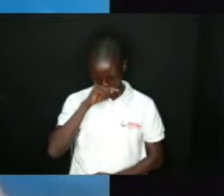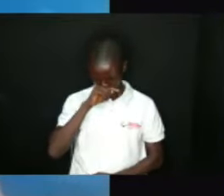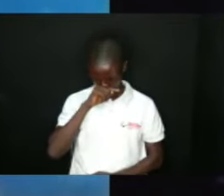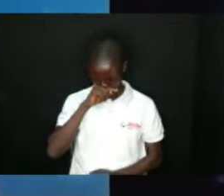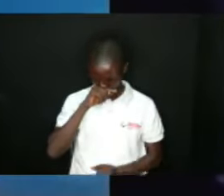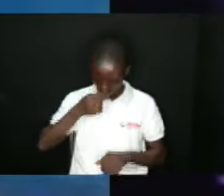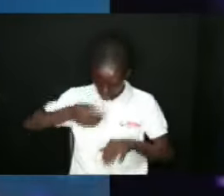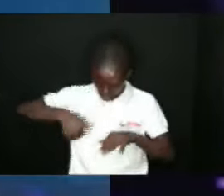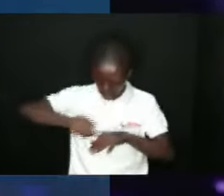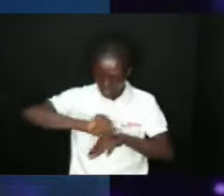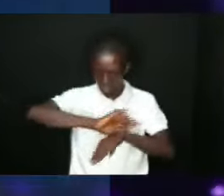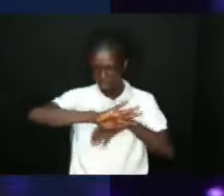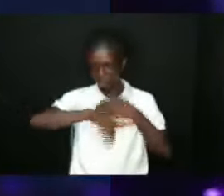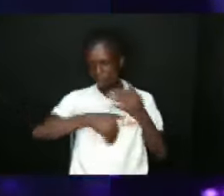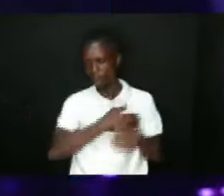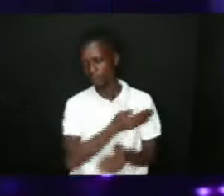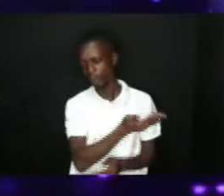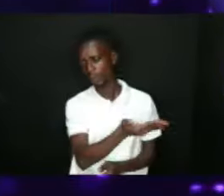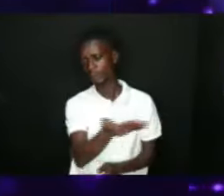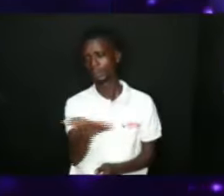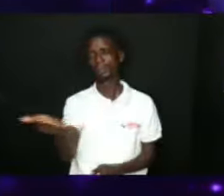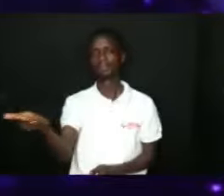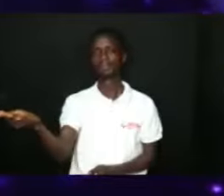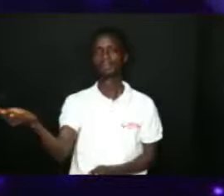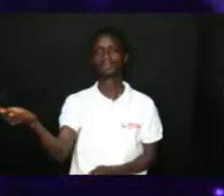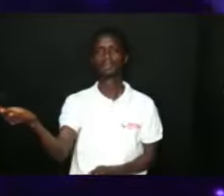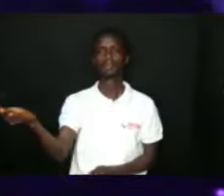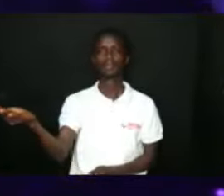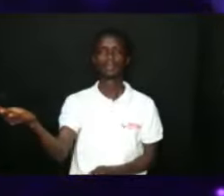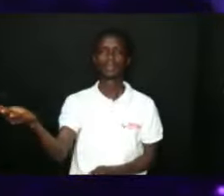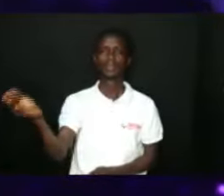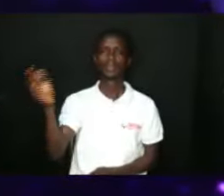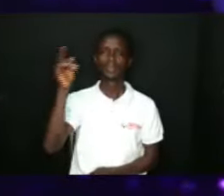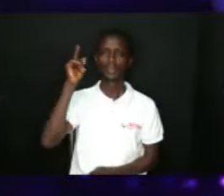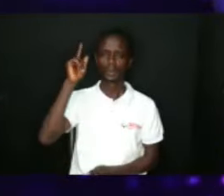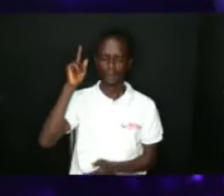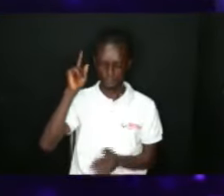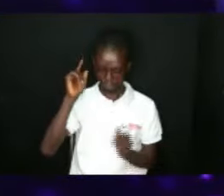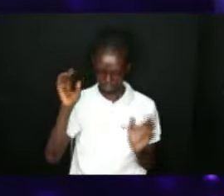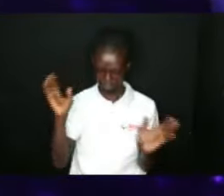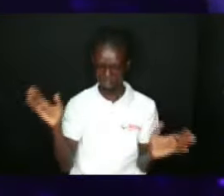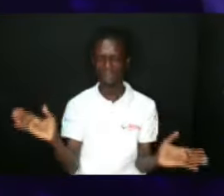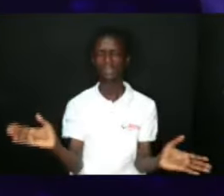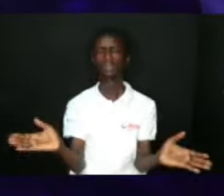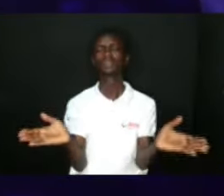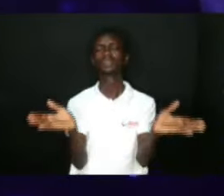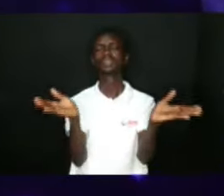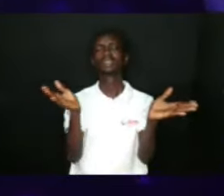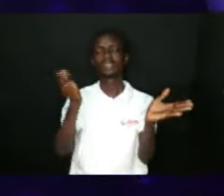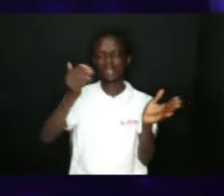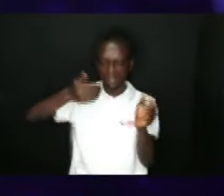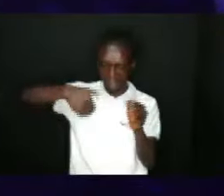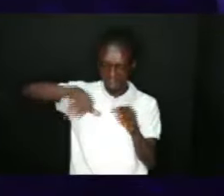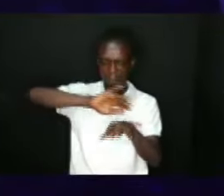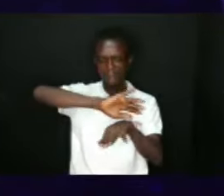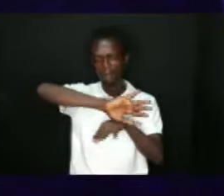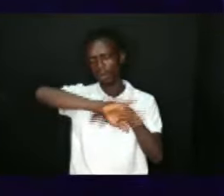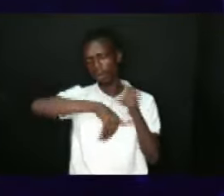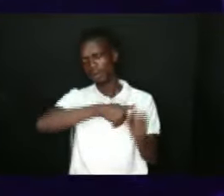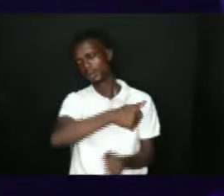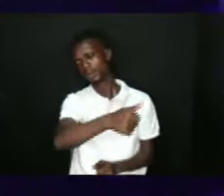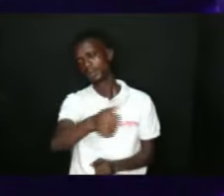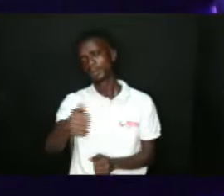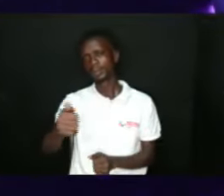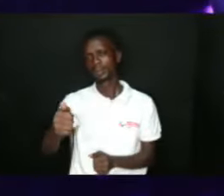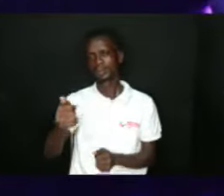over all the earth. You are exalted above gods.